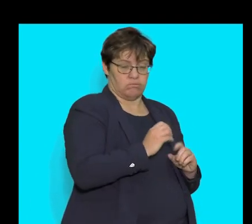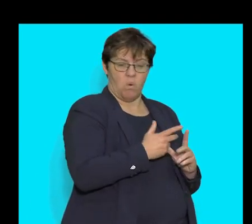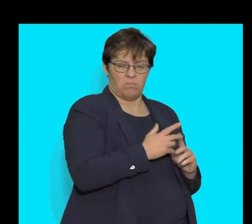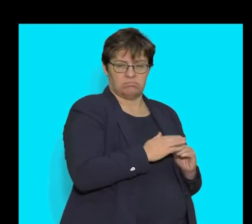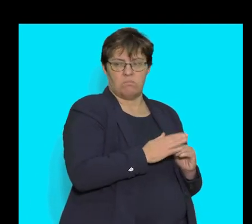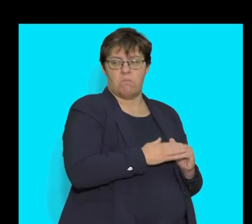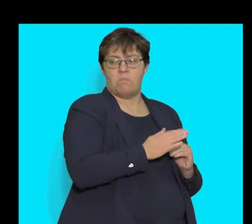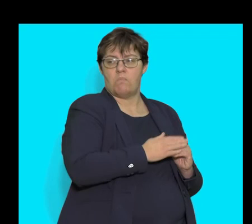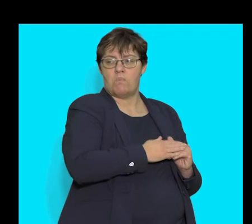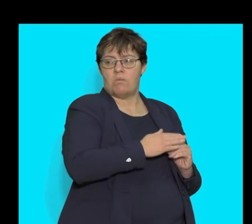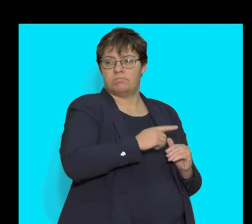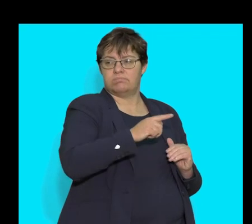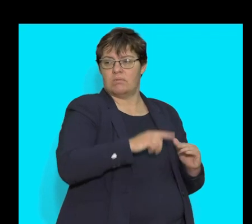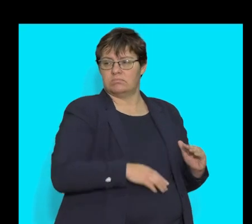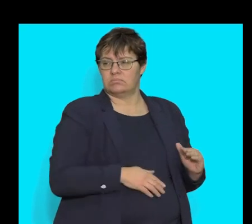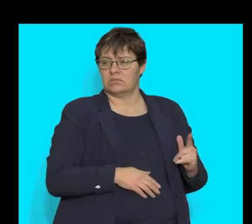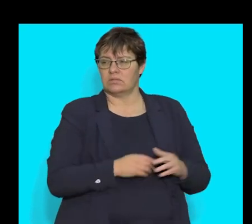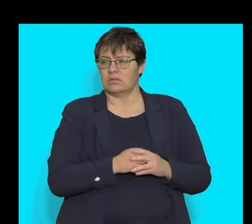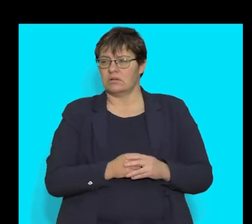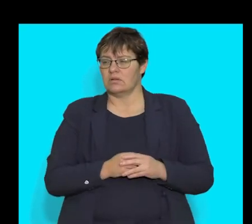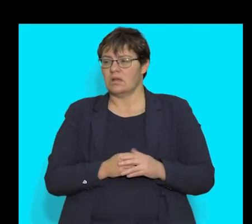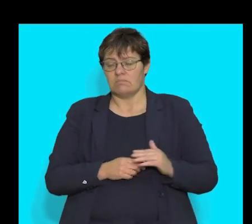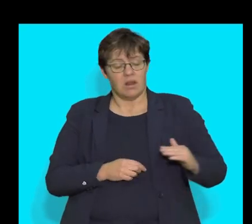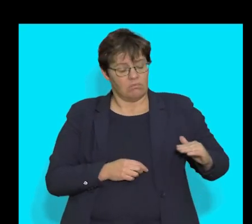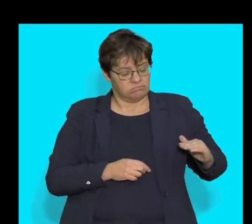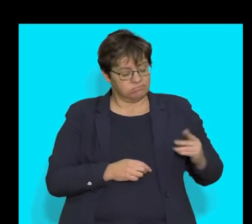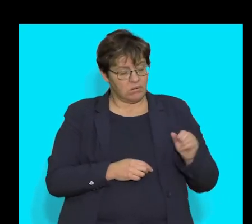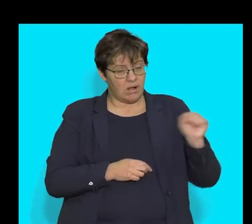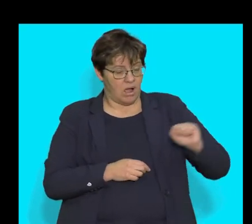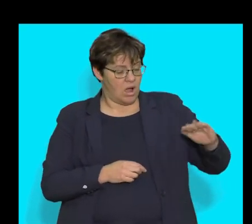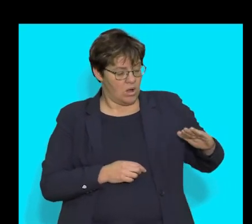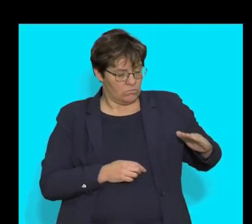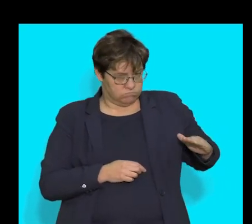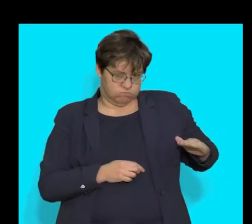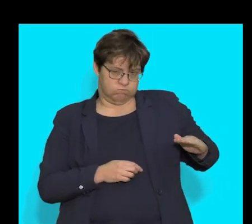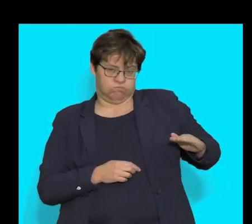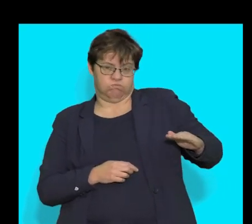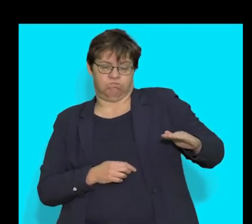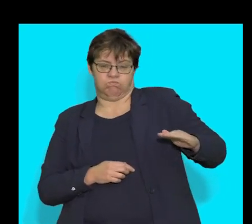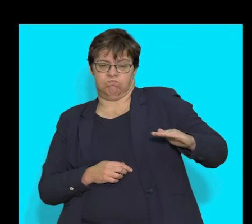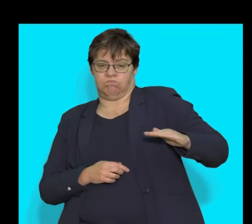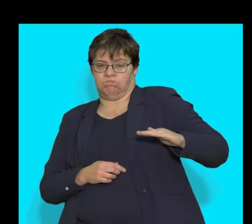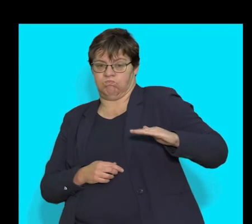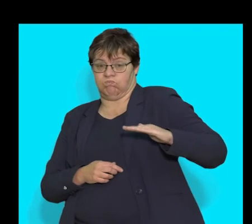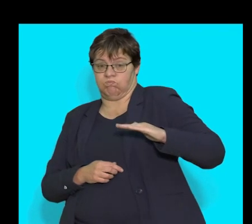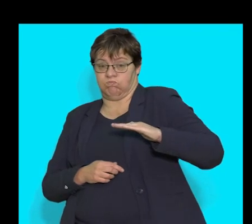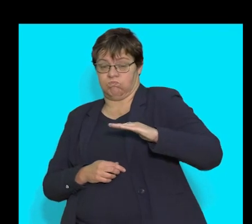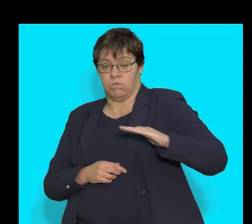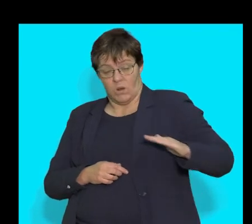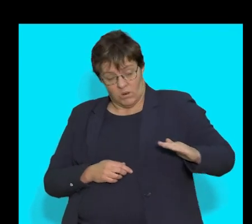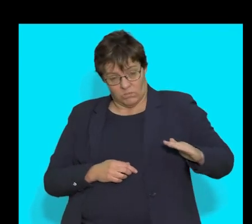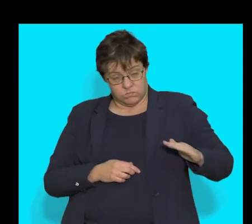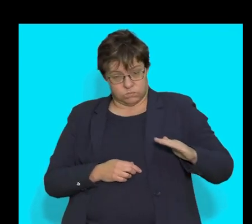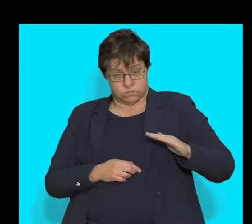more and more. But notice that these are the same sort of increases. So it's